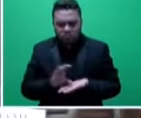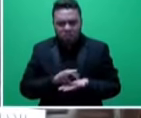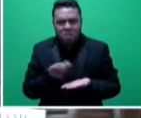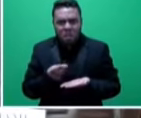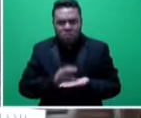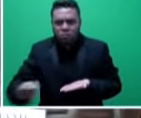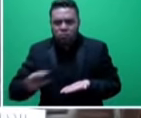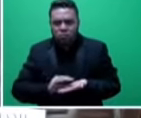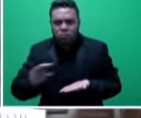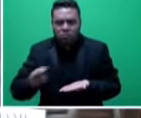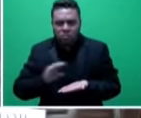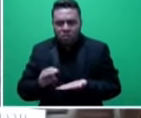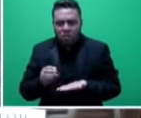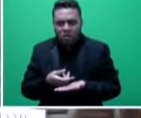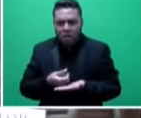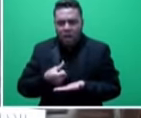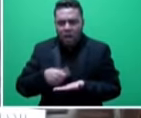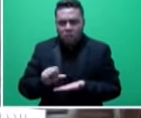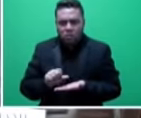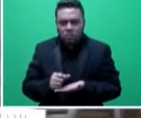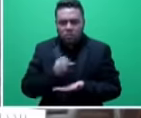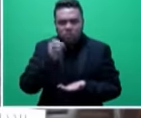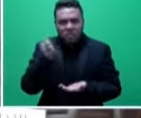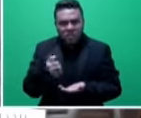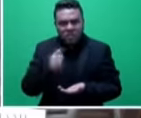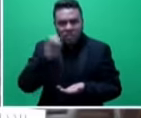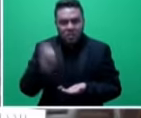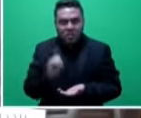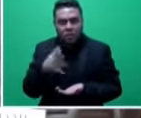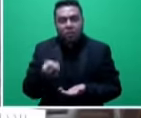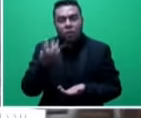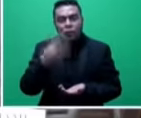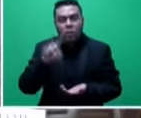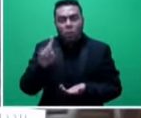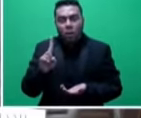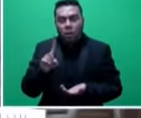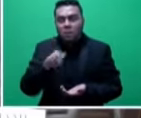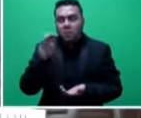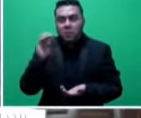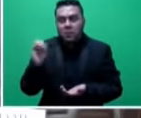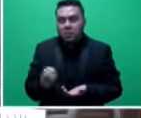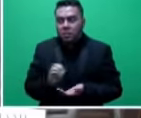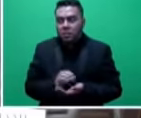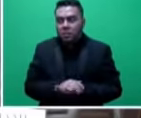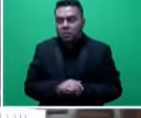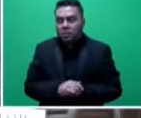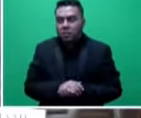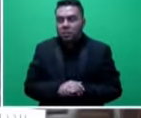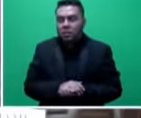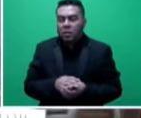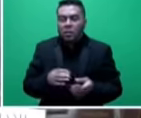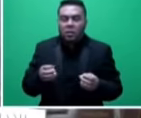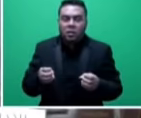nearly 16% of GDP. Faced with a crushing 41% economic contraction